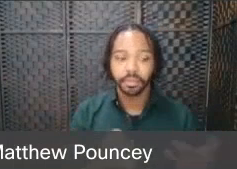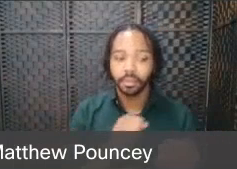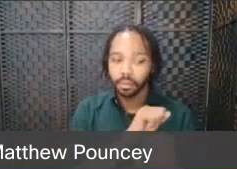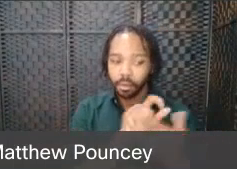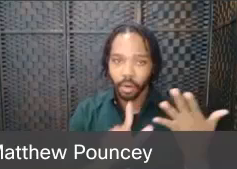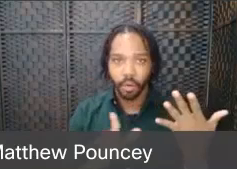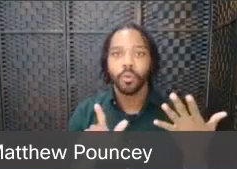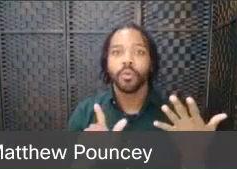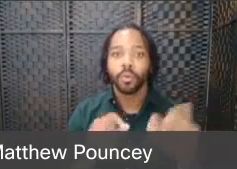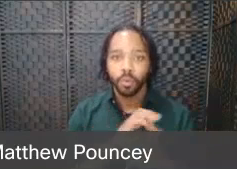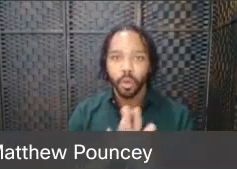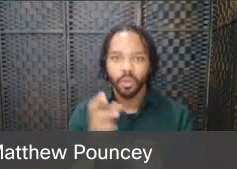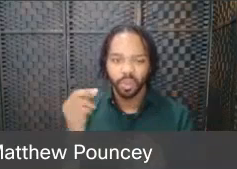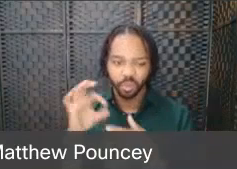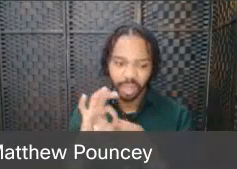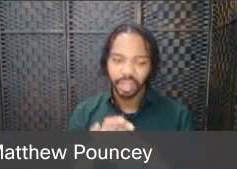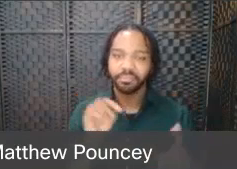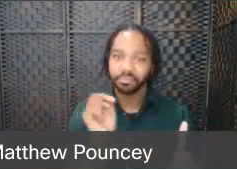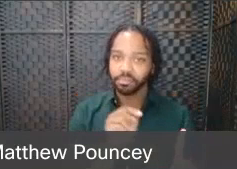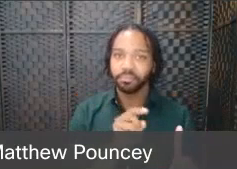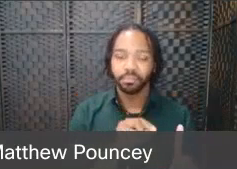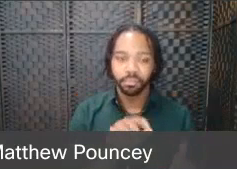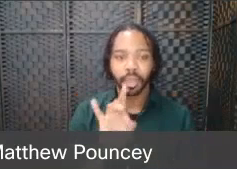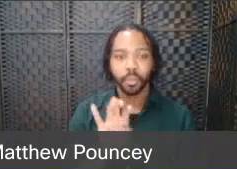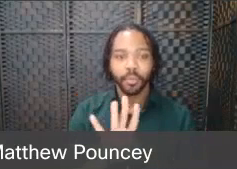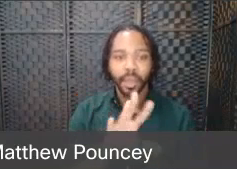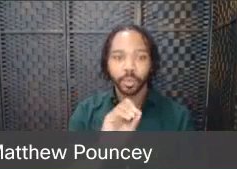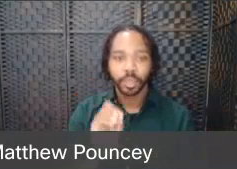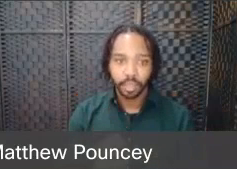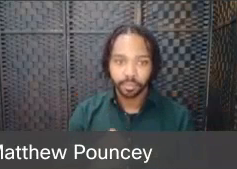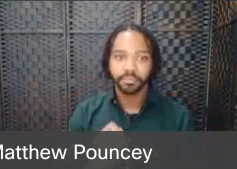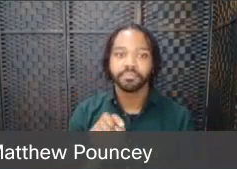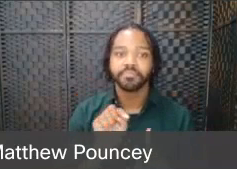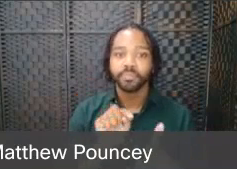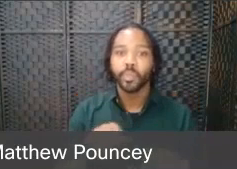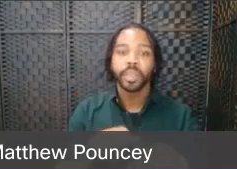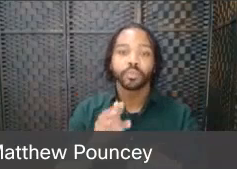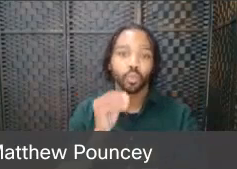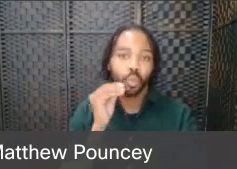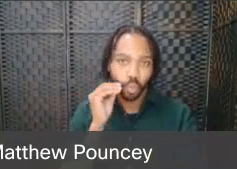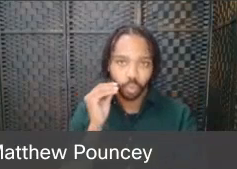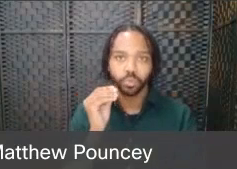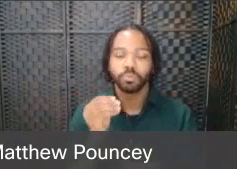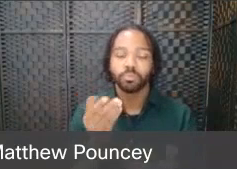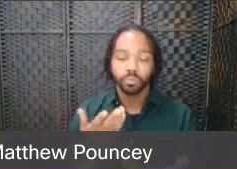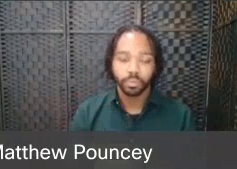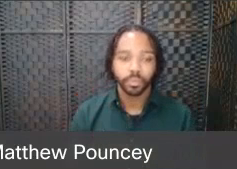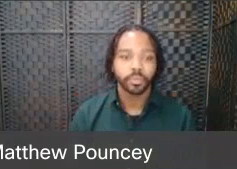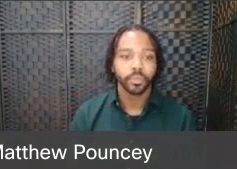reflecting about 8.5% of people who contracted COVID who were in natural homes who died from COVID.